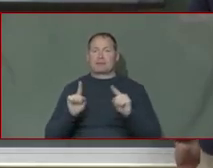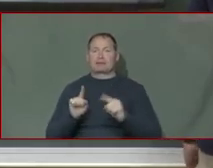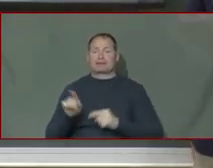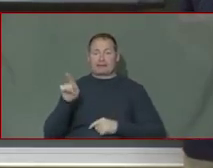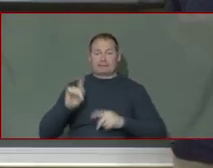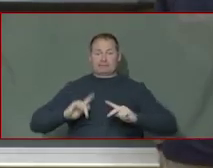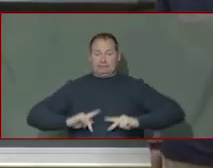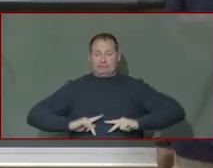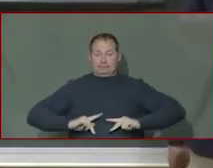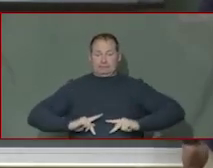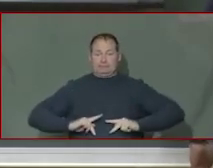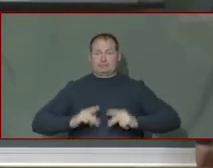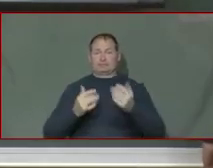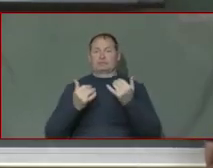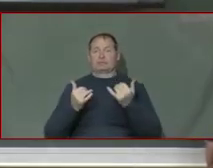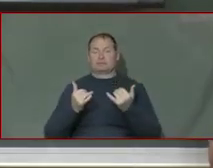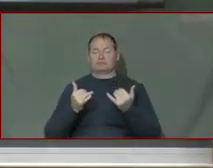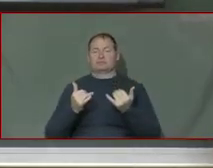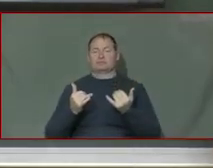kidneys to get